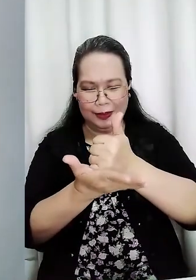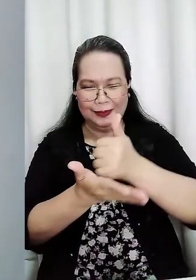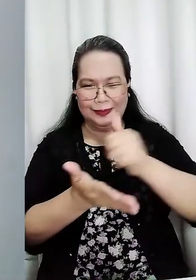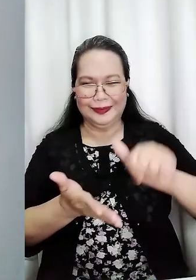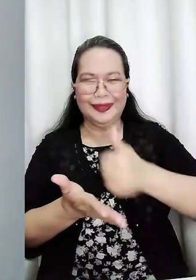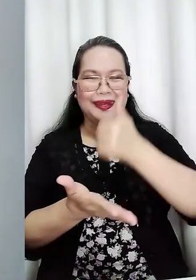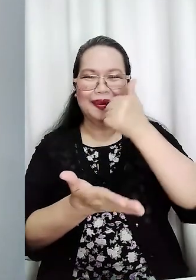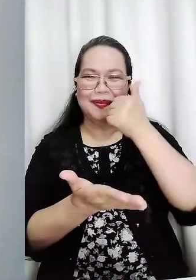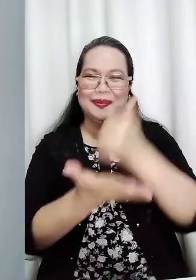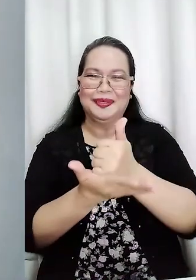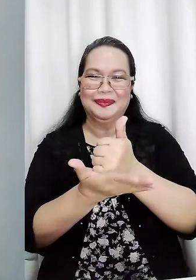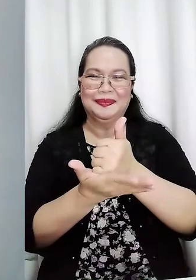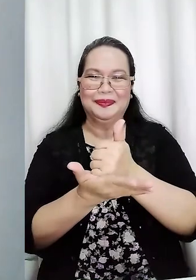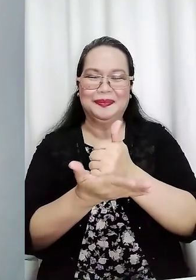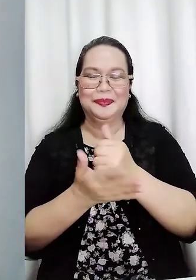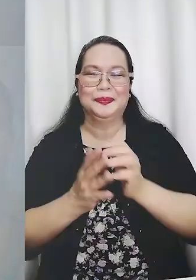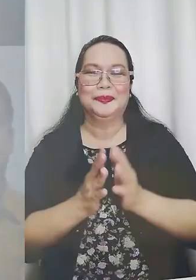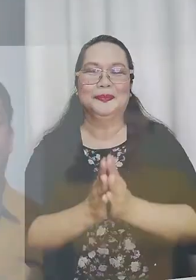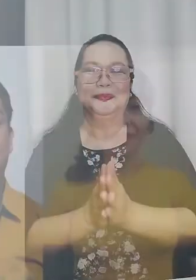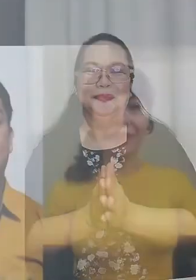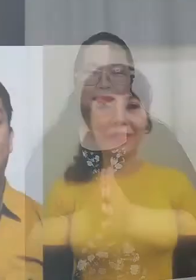Amen and amen.